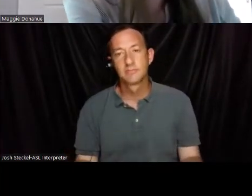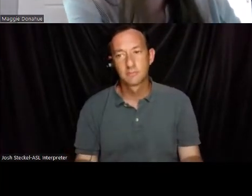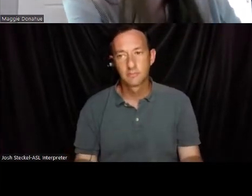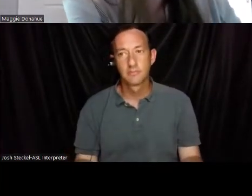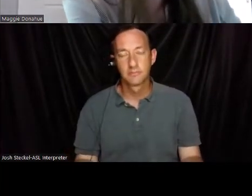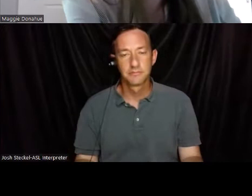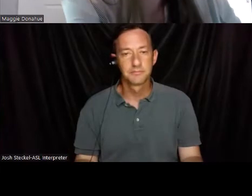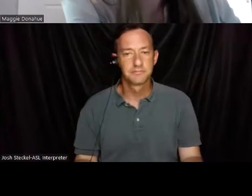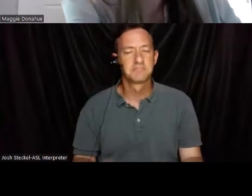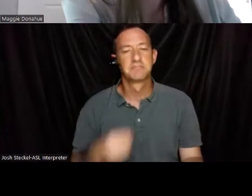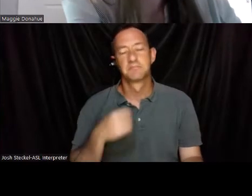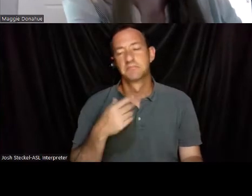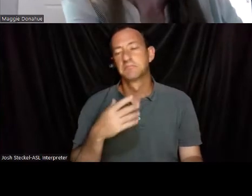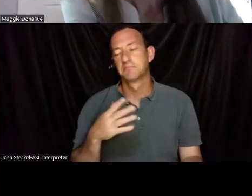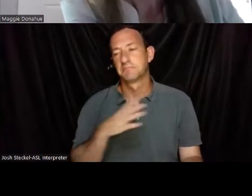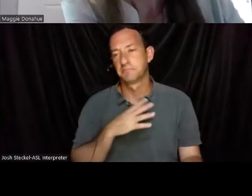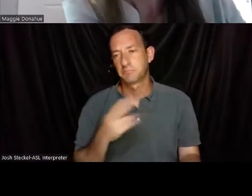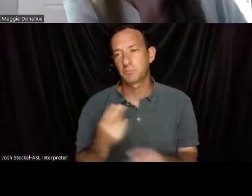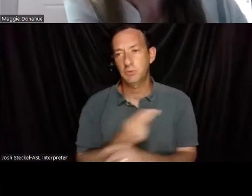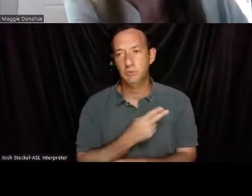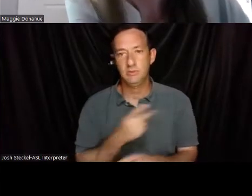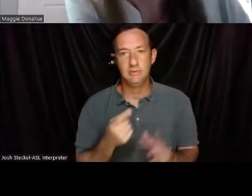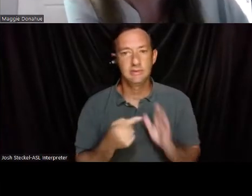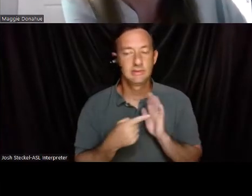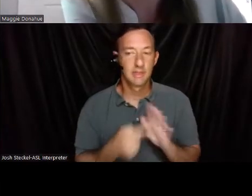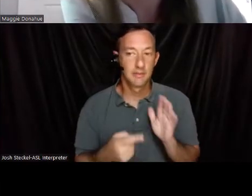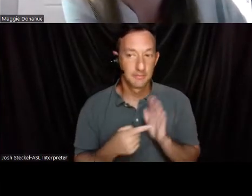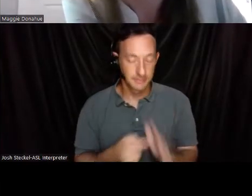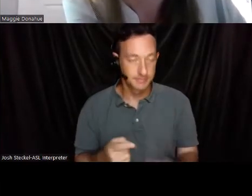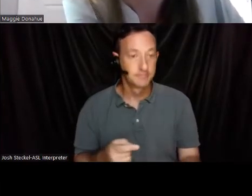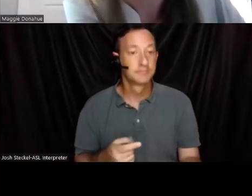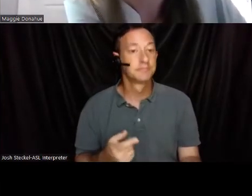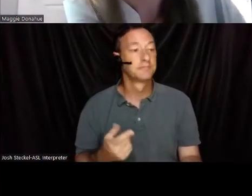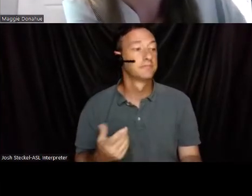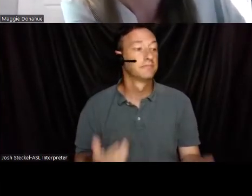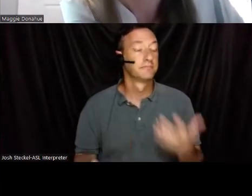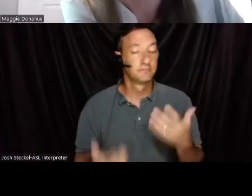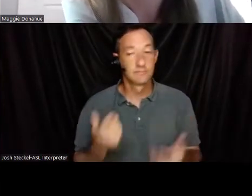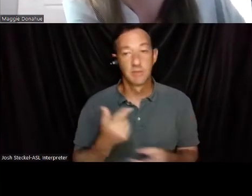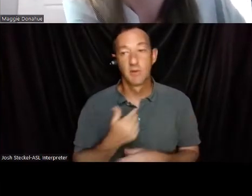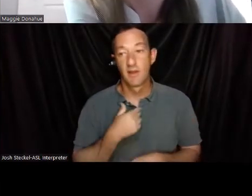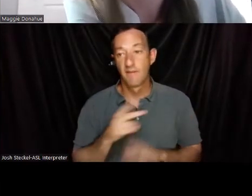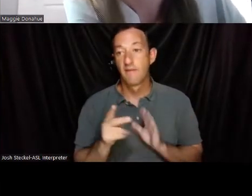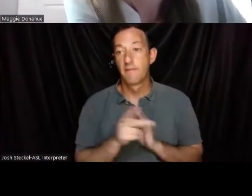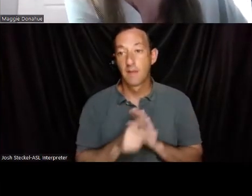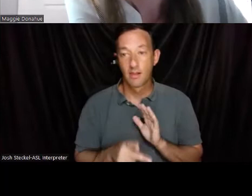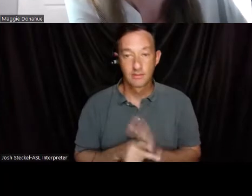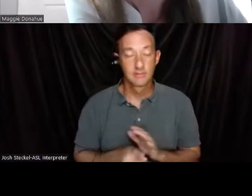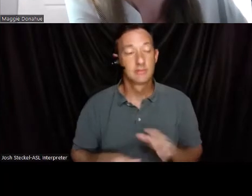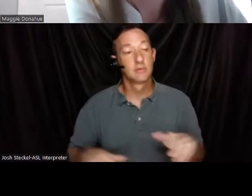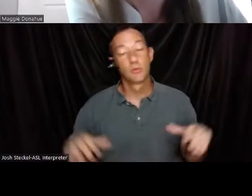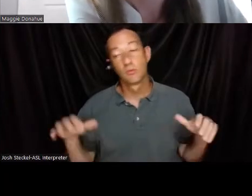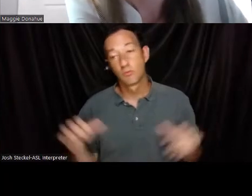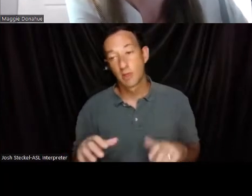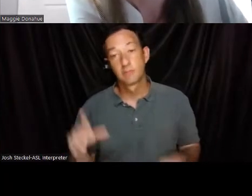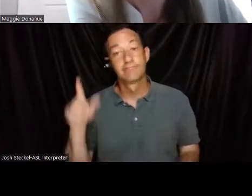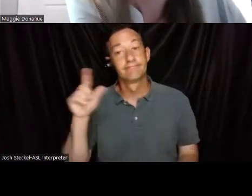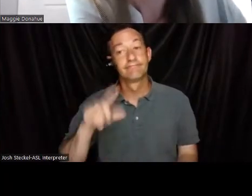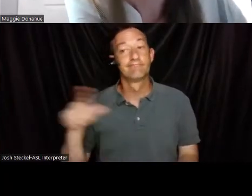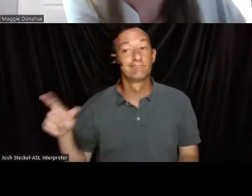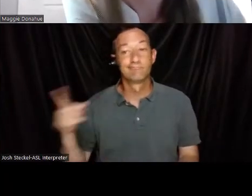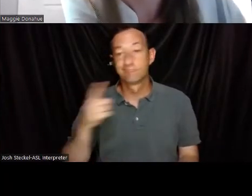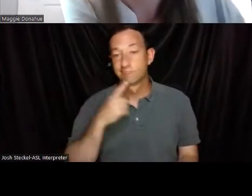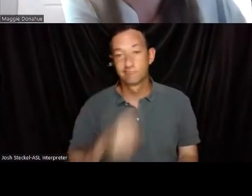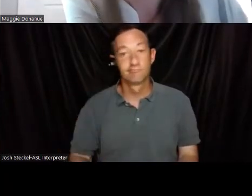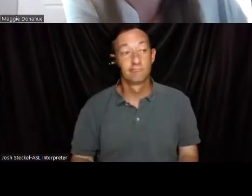let's take an example. So if you have, for example, a policy or practice where the landlord says no one